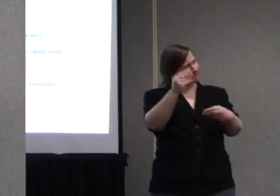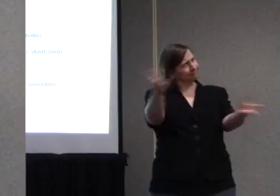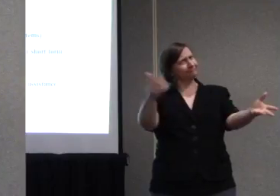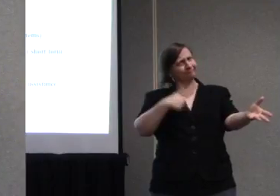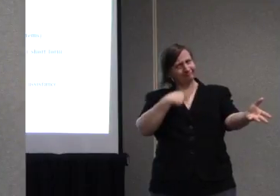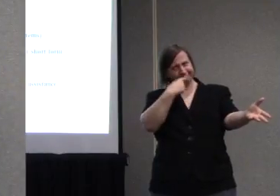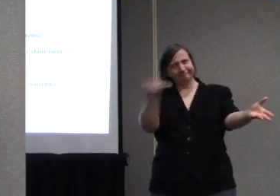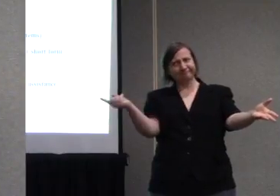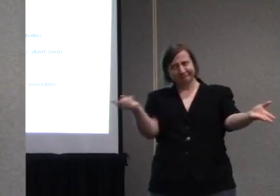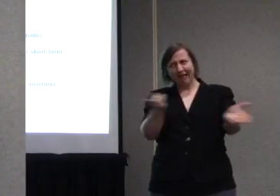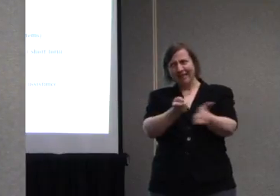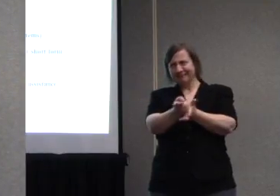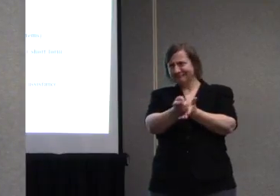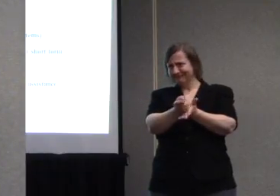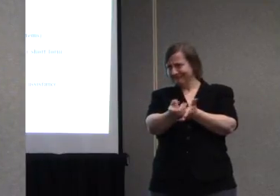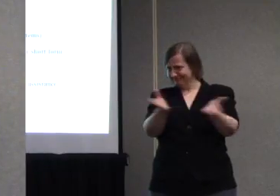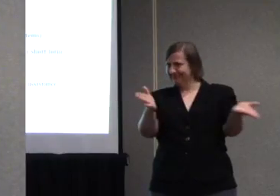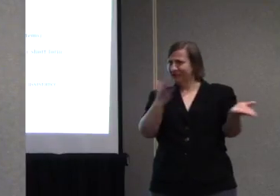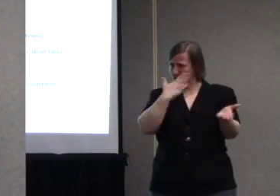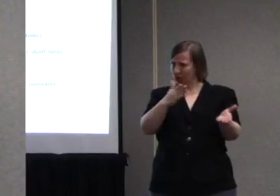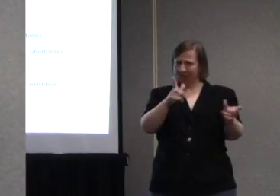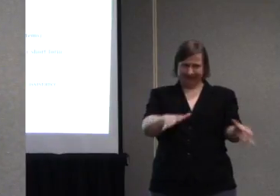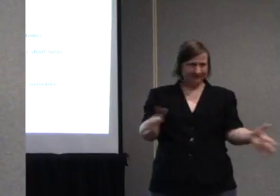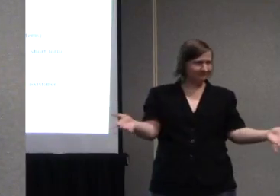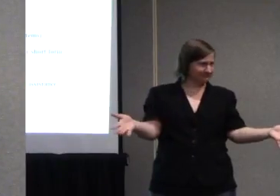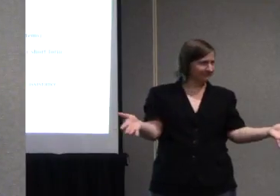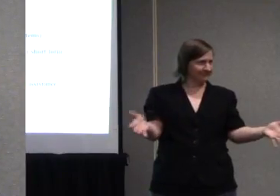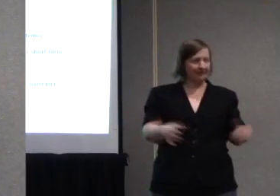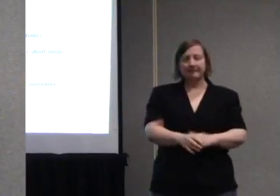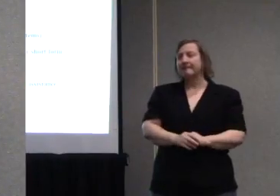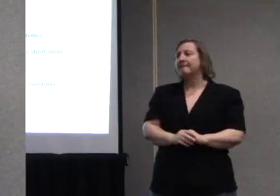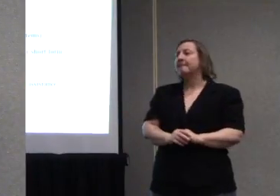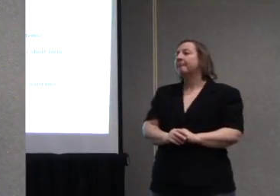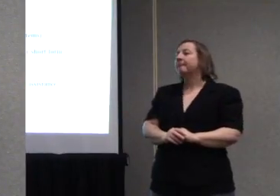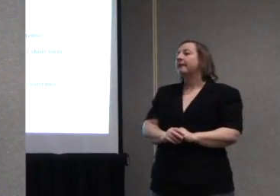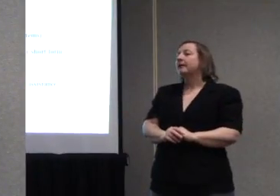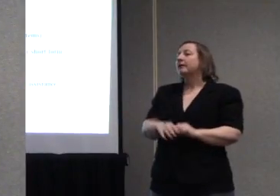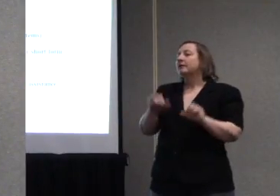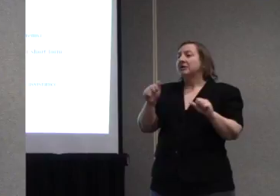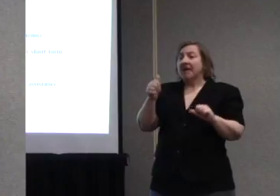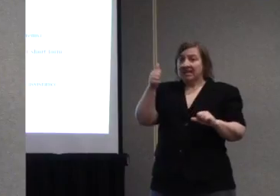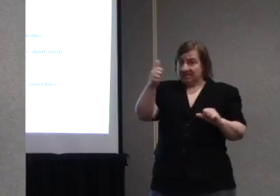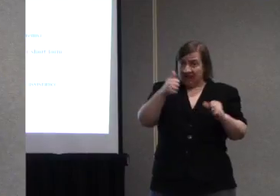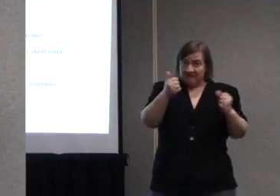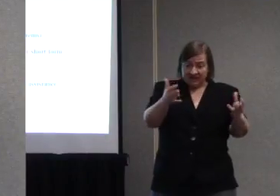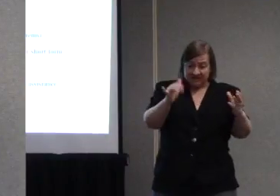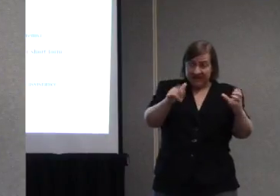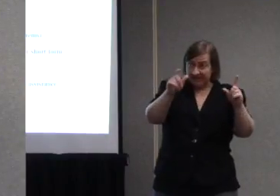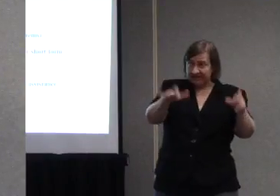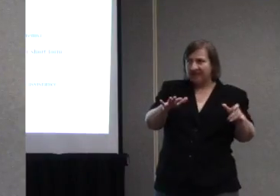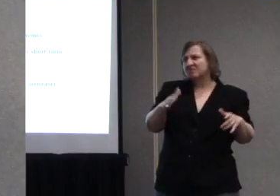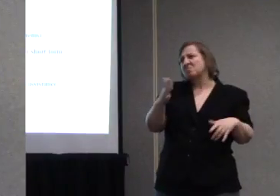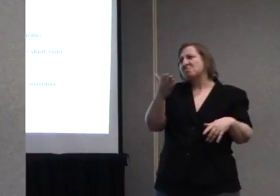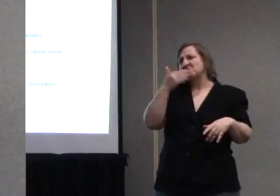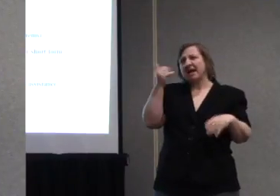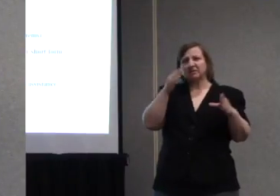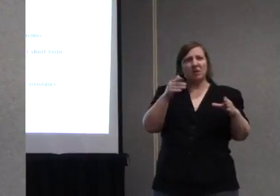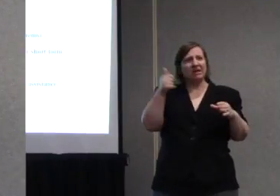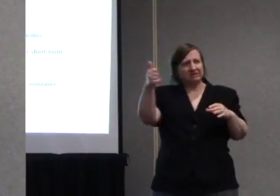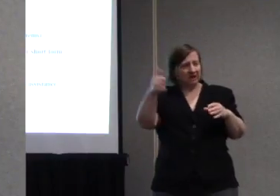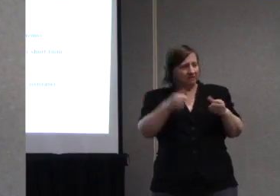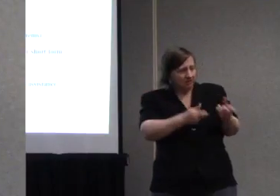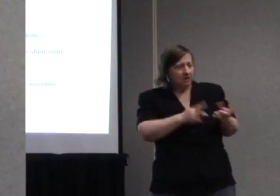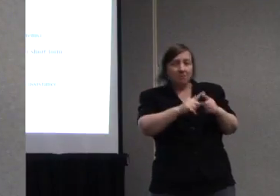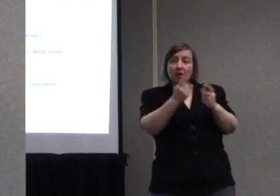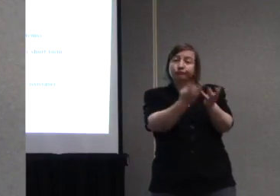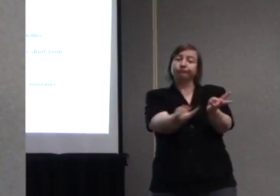just know that it's a good test. Just take my word for it, it's a good test. You can self-administer, that's